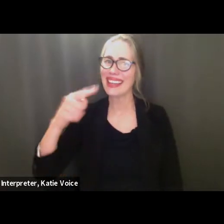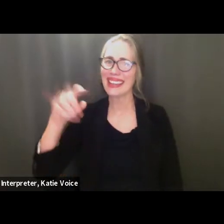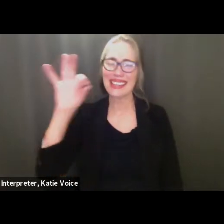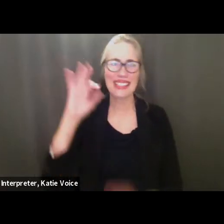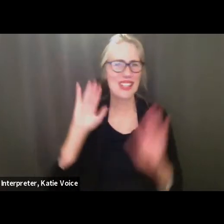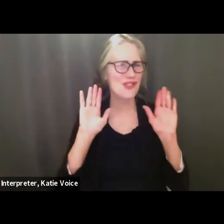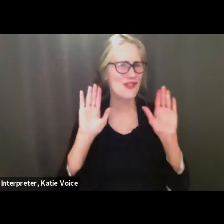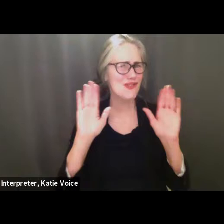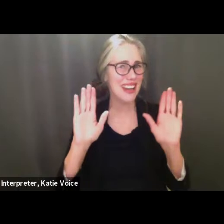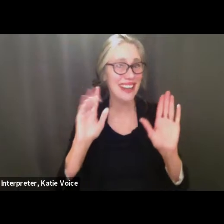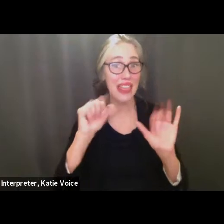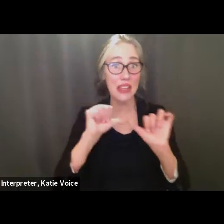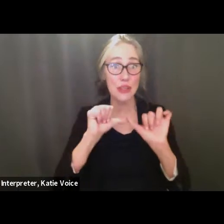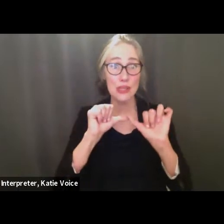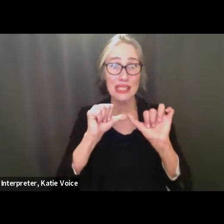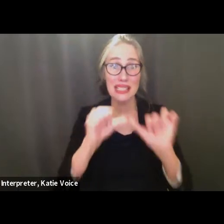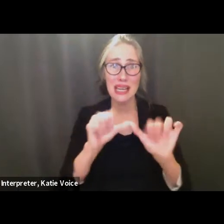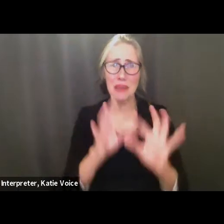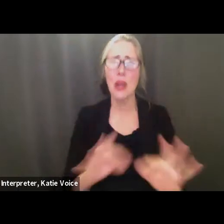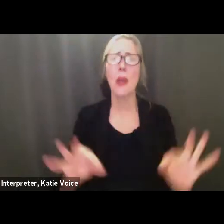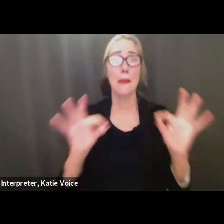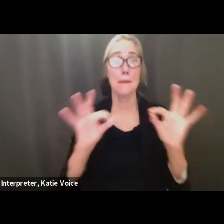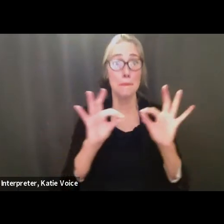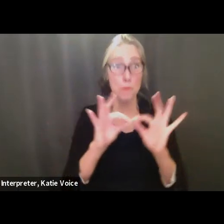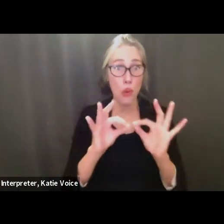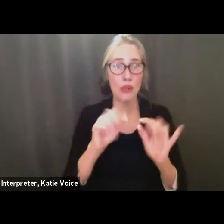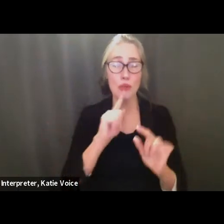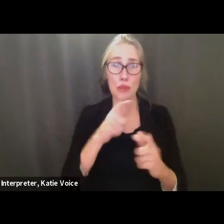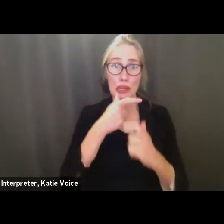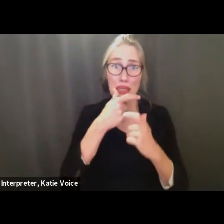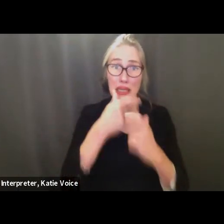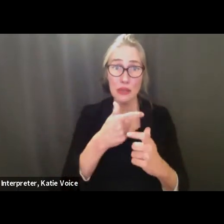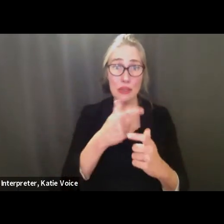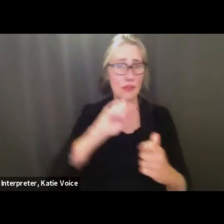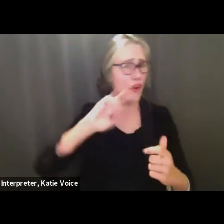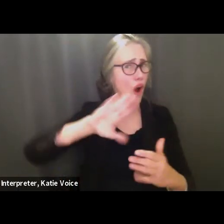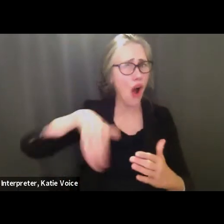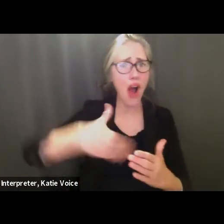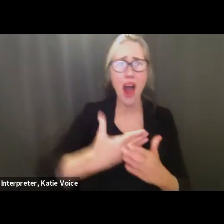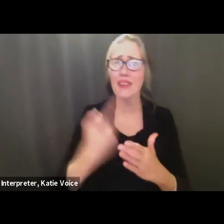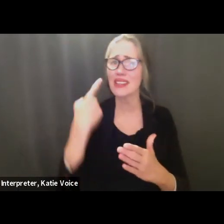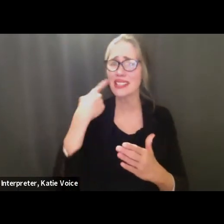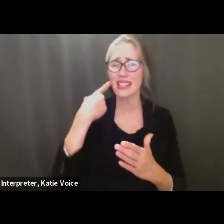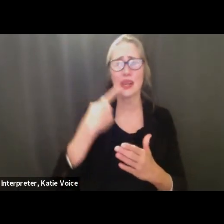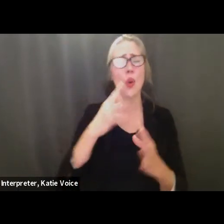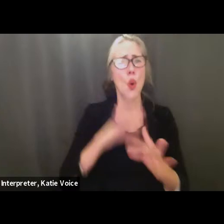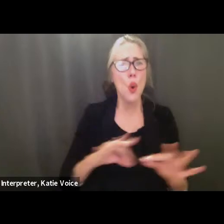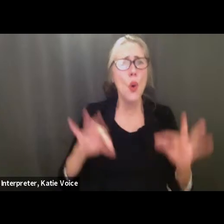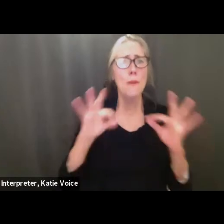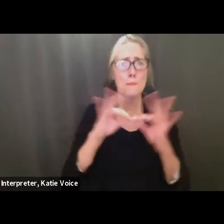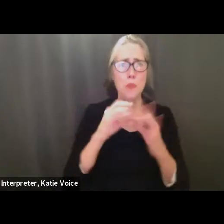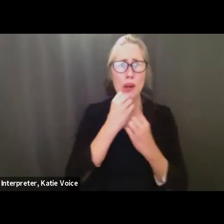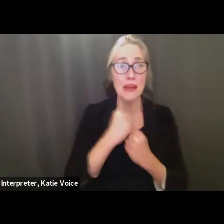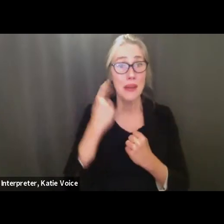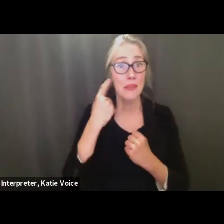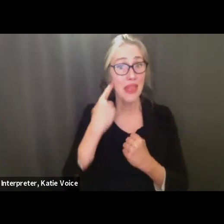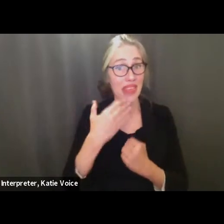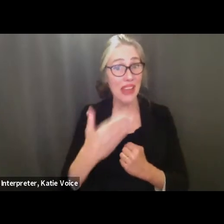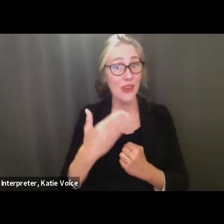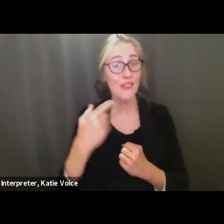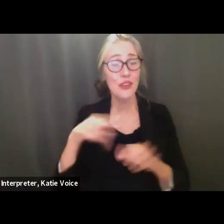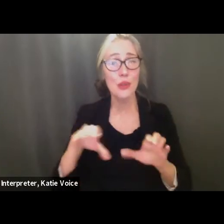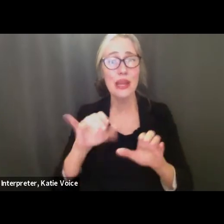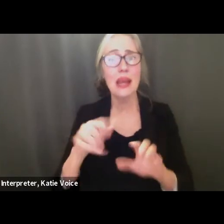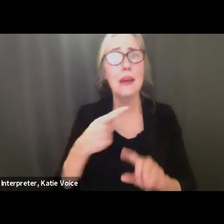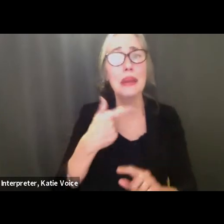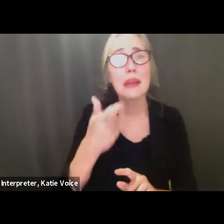course, is of importance and interest to, I believe, to all of us. So thank you for bringing this forward. I'm also very much interested